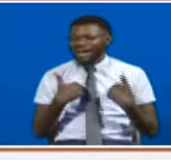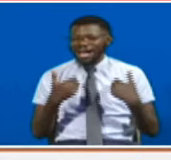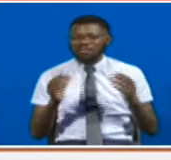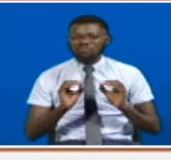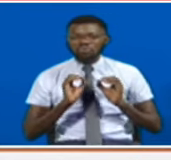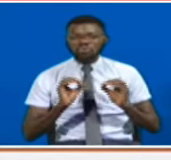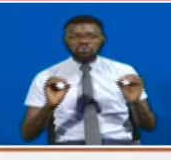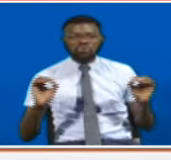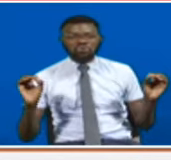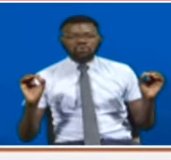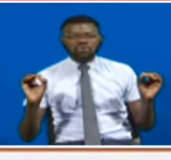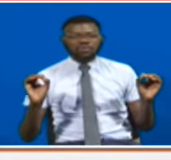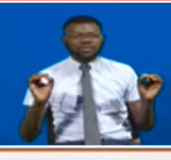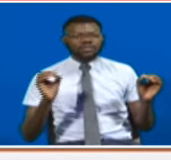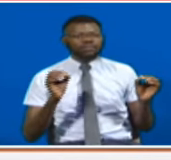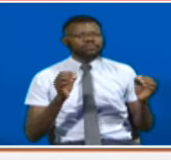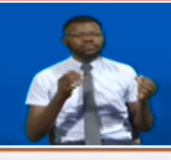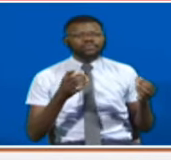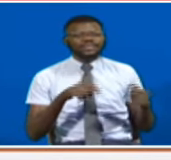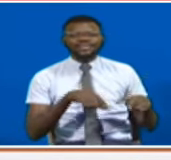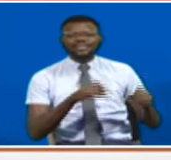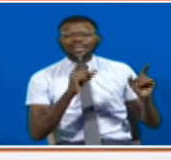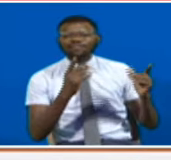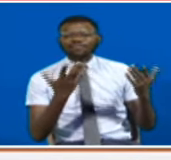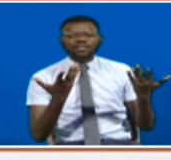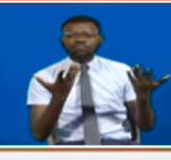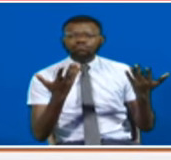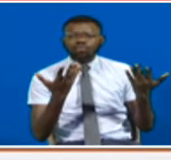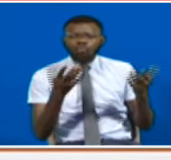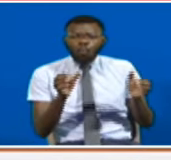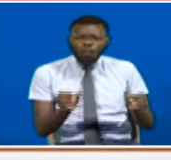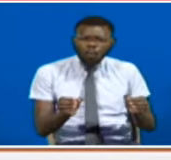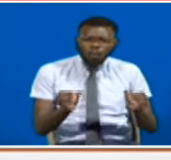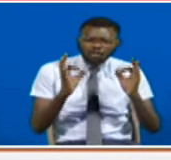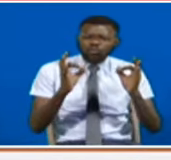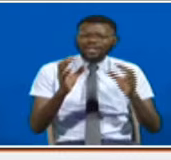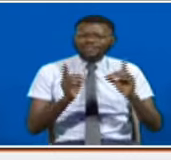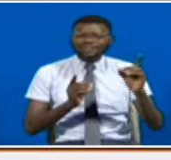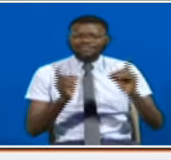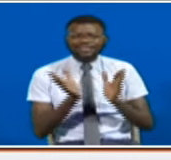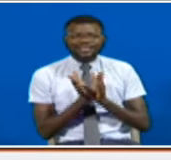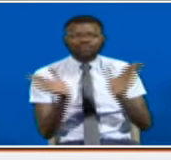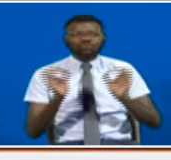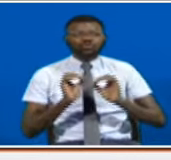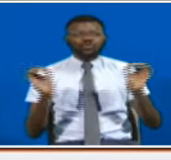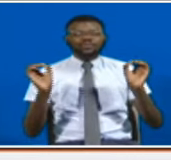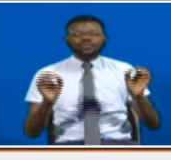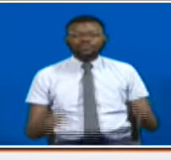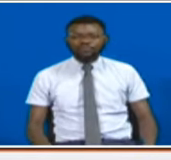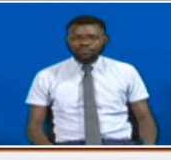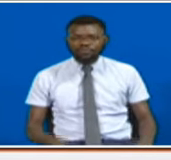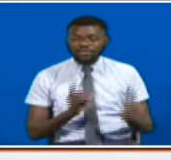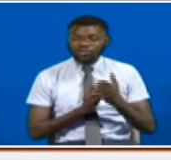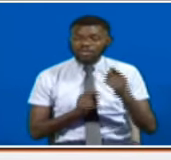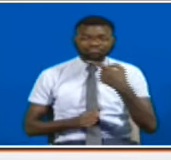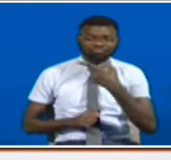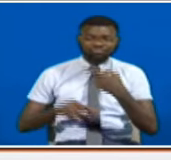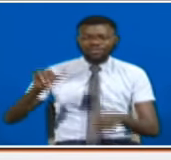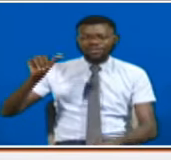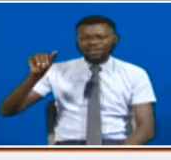want to please possibly the appointing authority. Dr. Amoth wears many